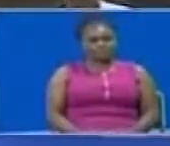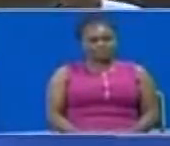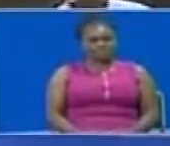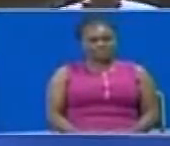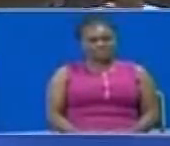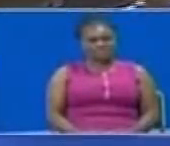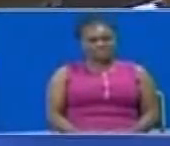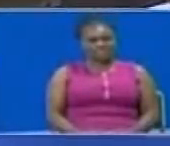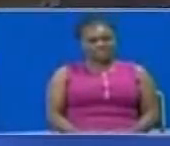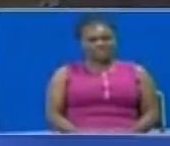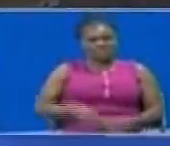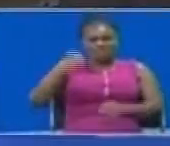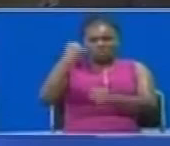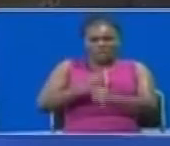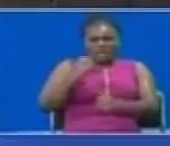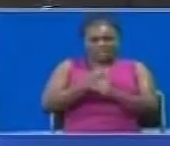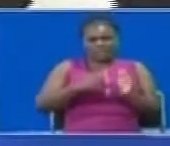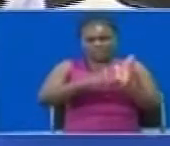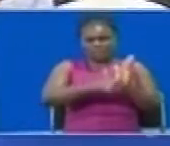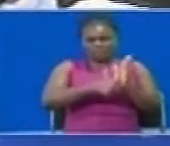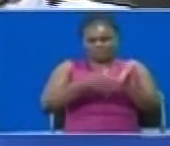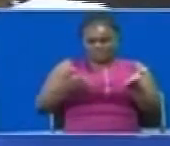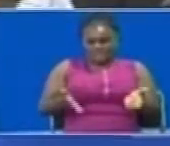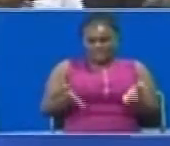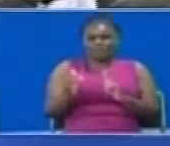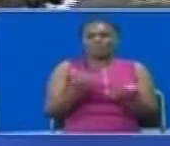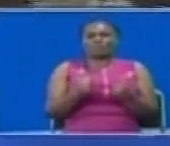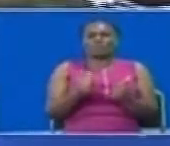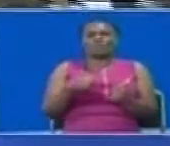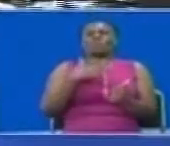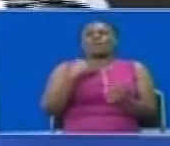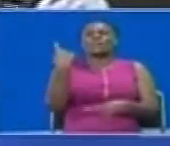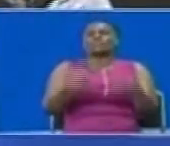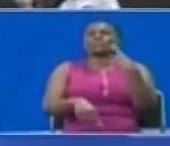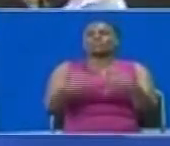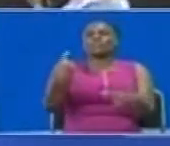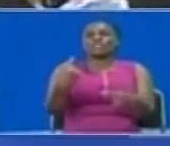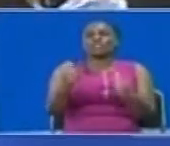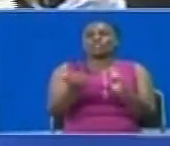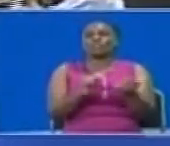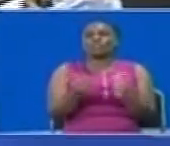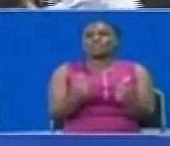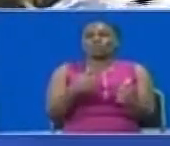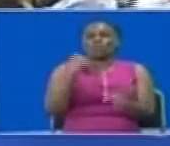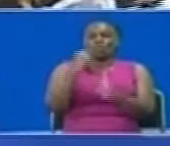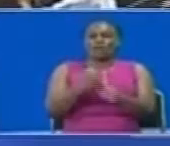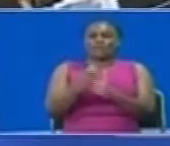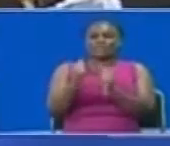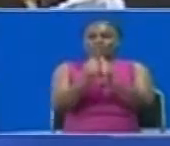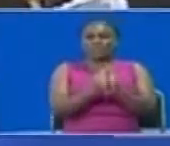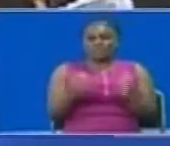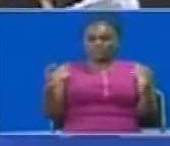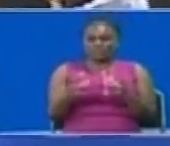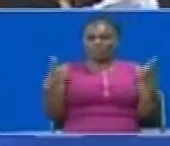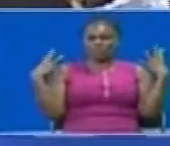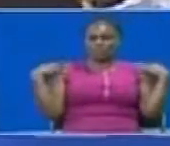We've been working so hard and this is our aim, for us to win this league. So yeah, we'll be working together as a team, training hard